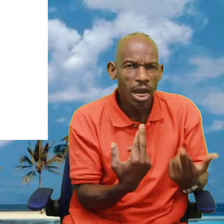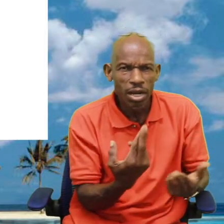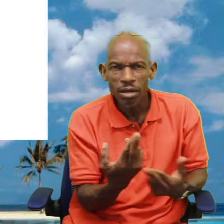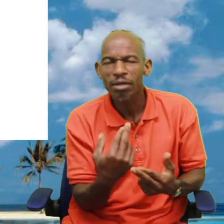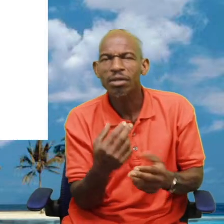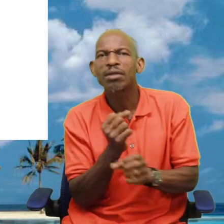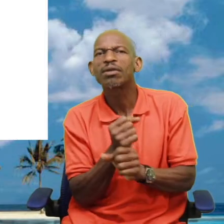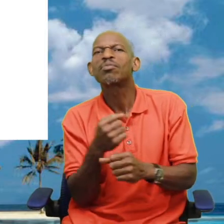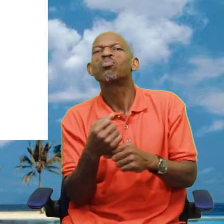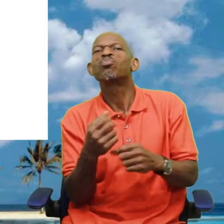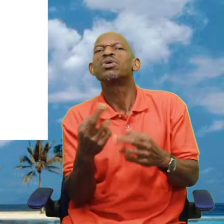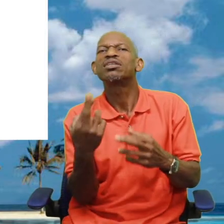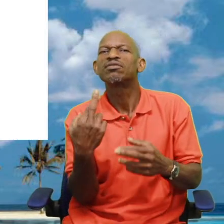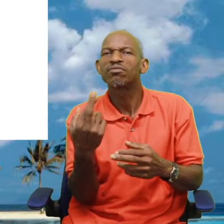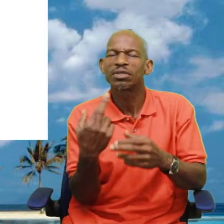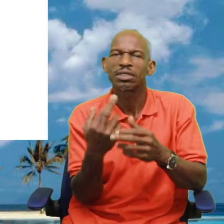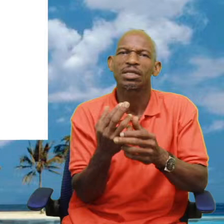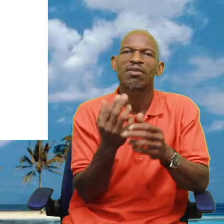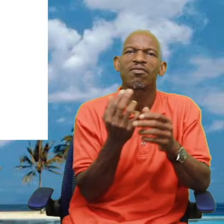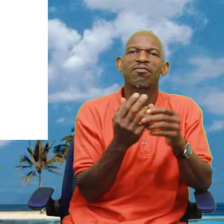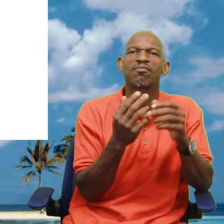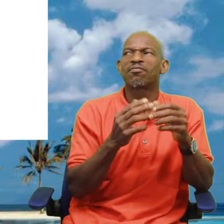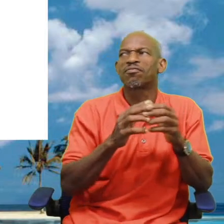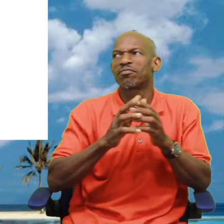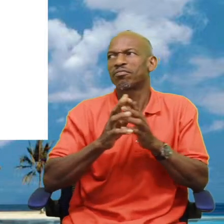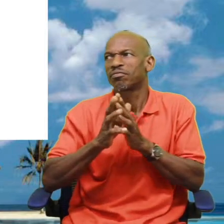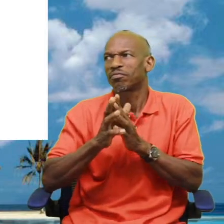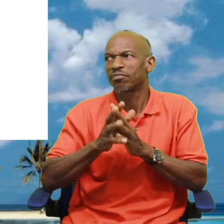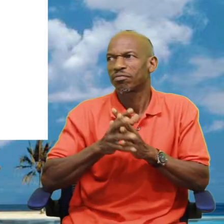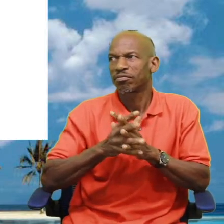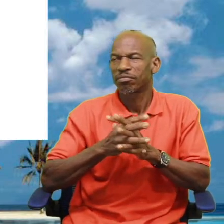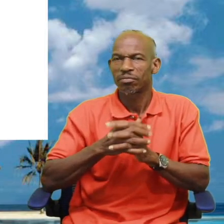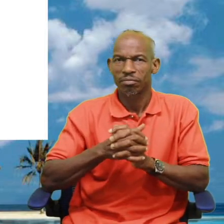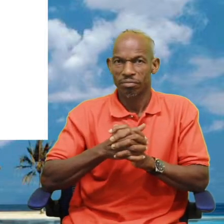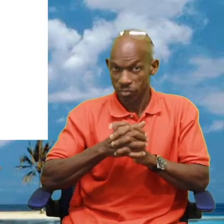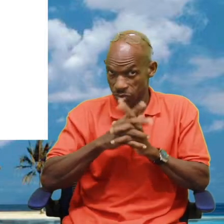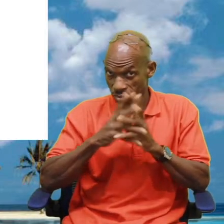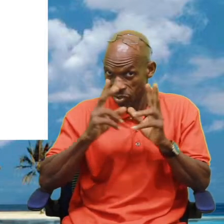It's another way to say nice. He is friendly.